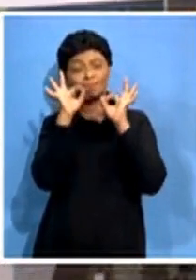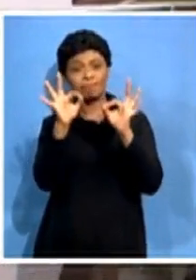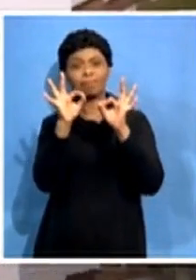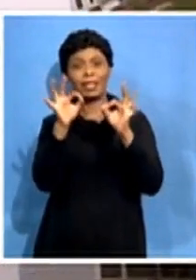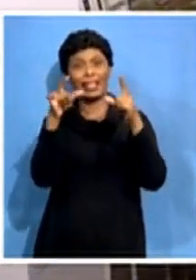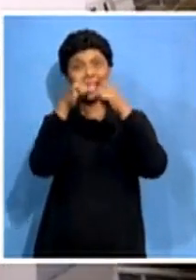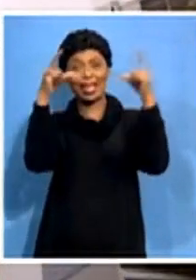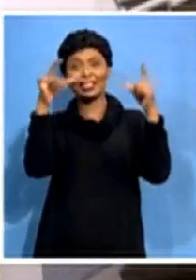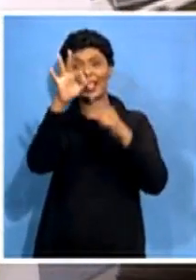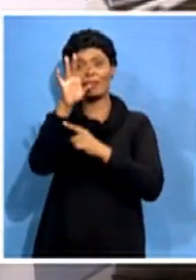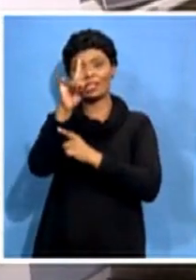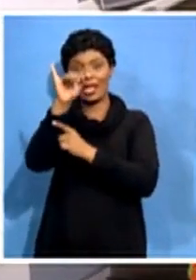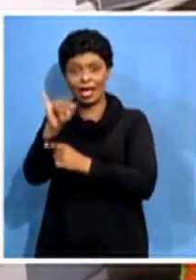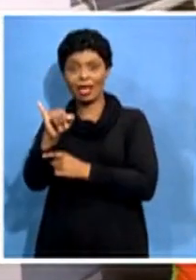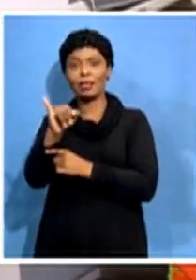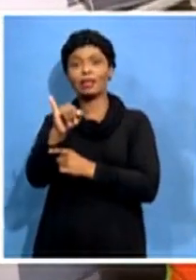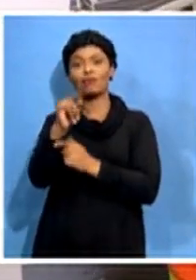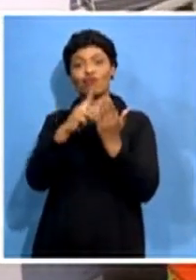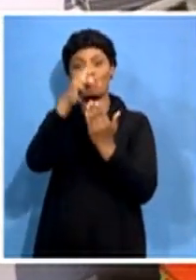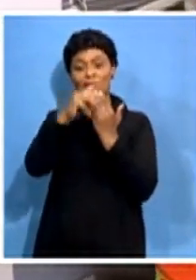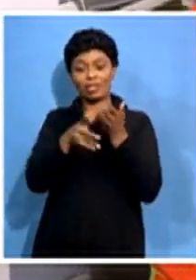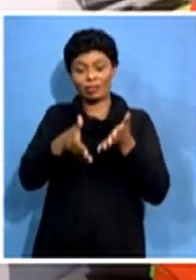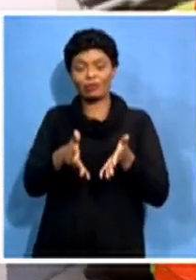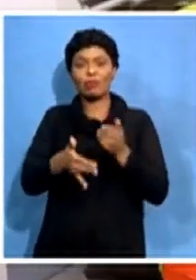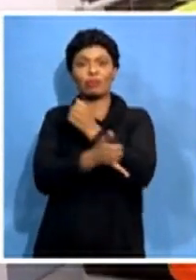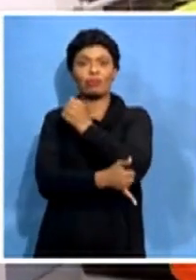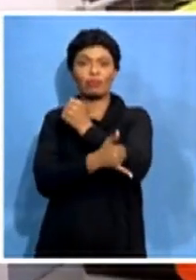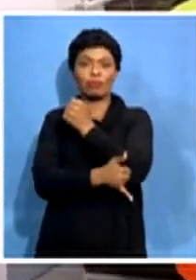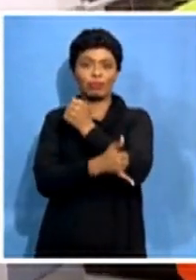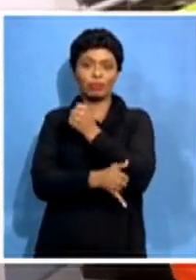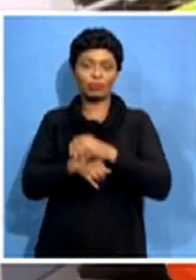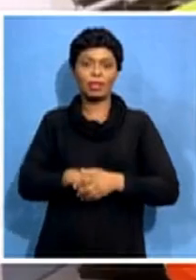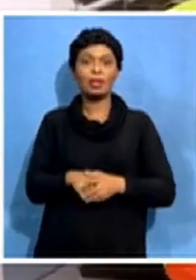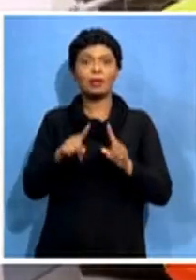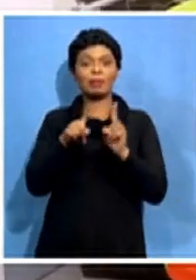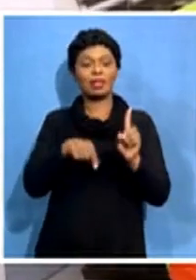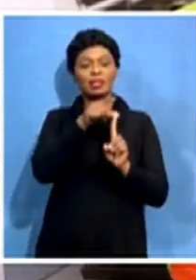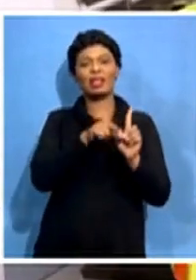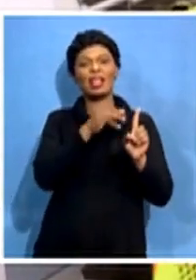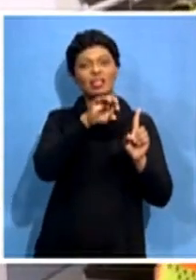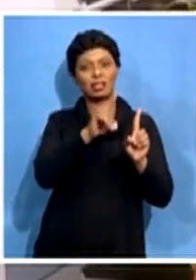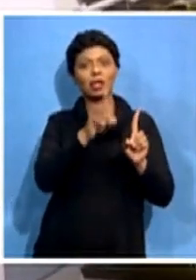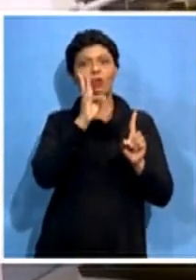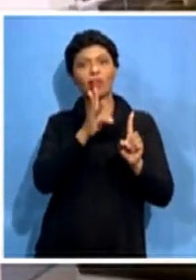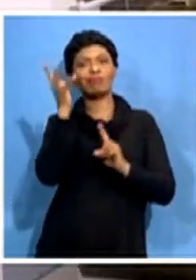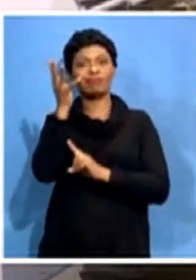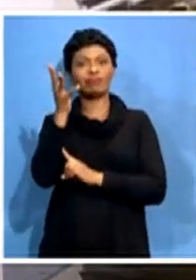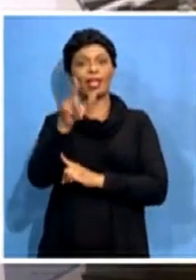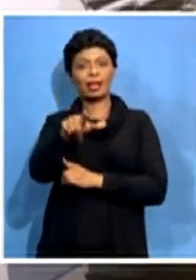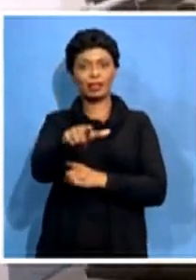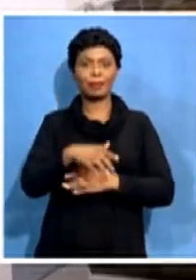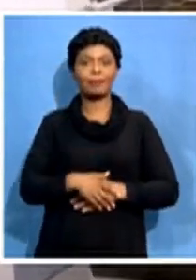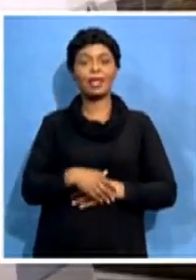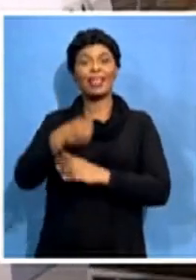sure Andrea will speak to that when his turn comes later on today. Thirdly, from a